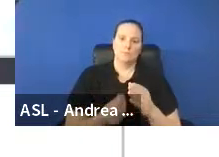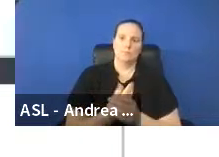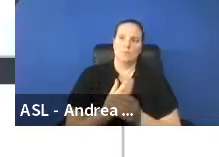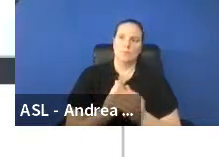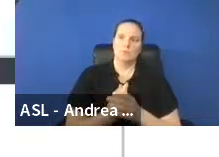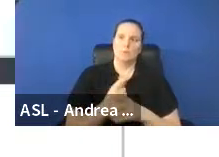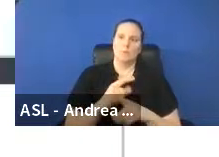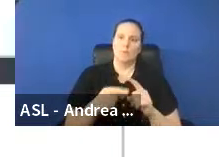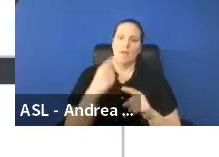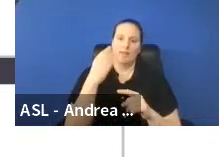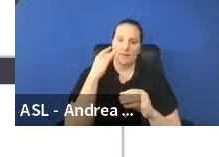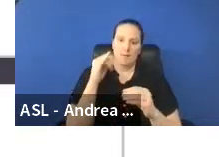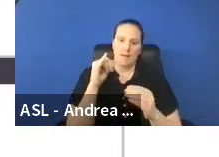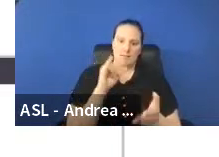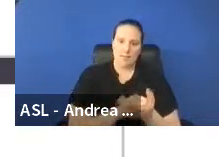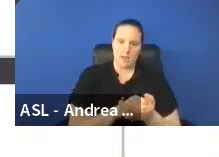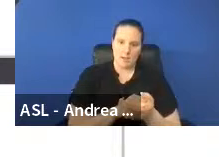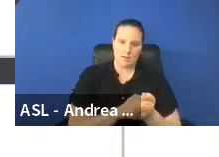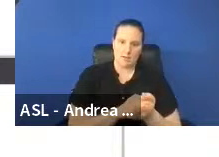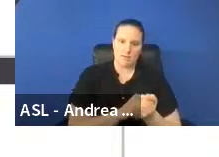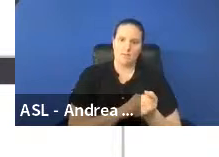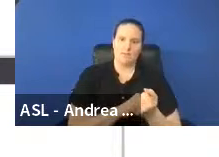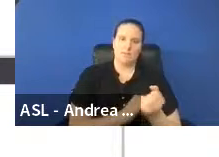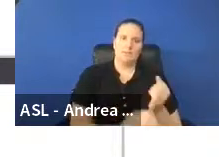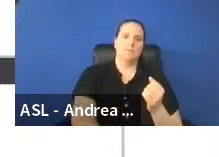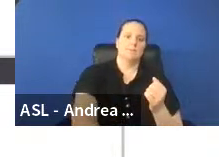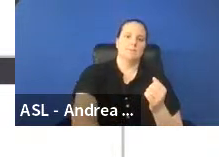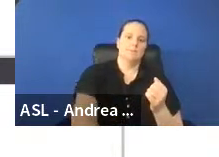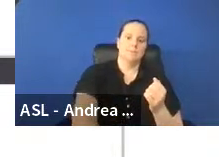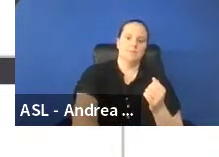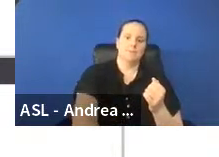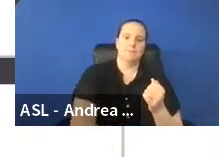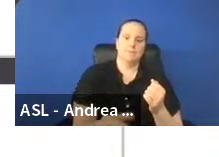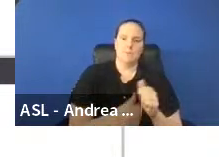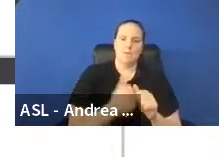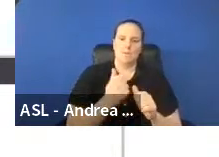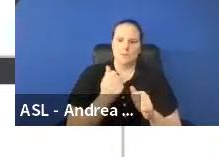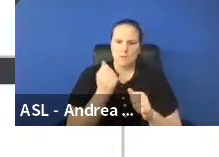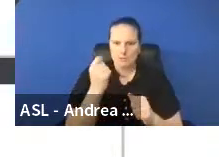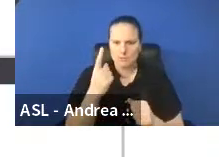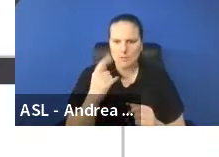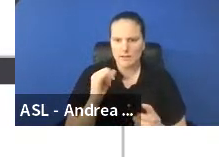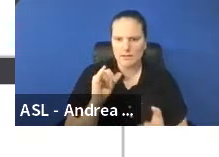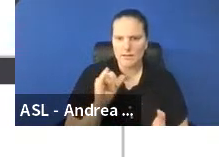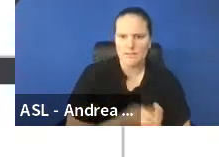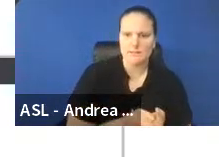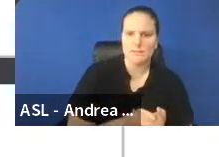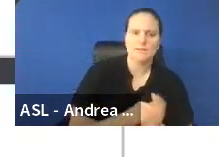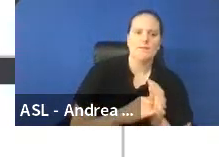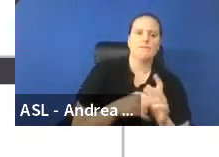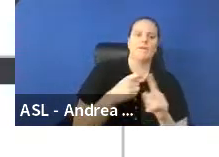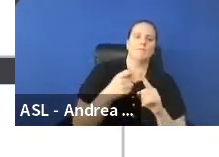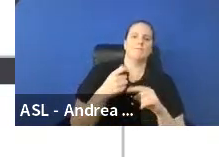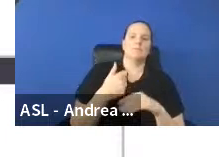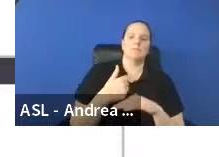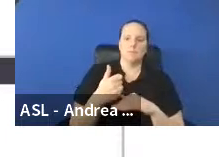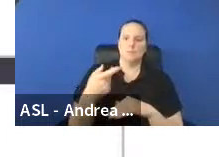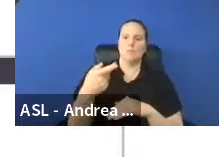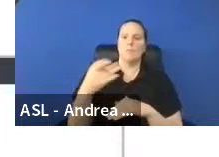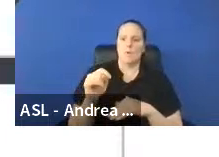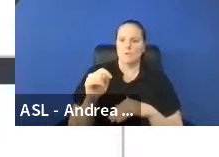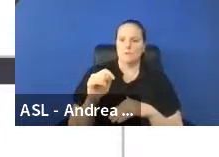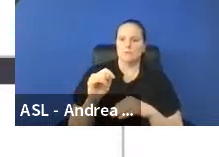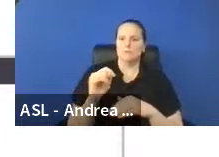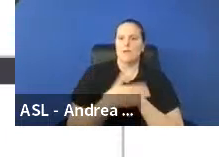about that table, is most would understand an MPO is a very diverse set of stakeholders, from transit to ports to county, cities,